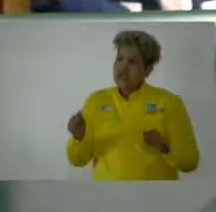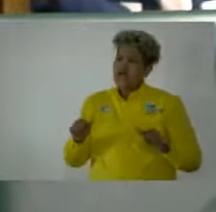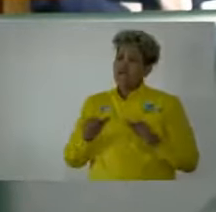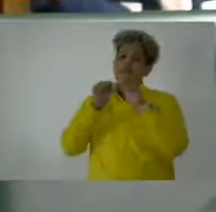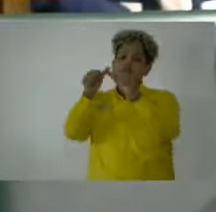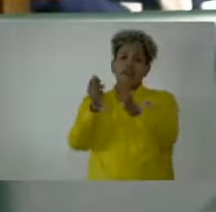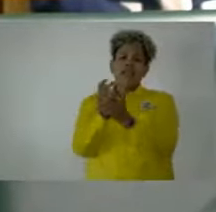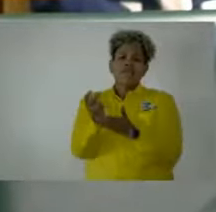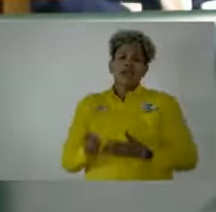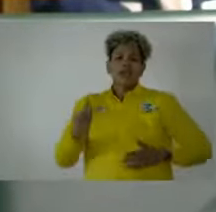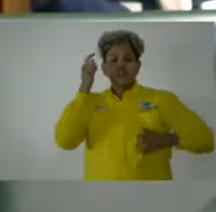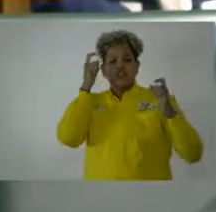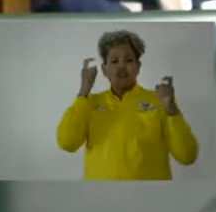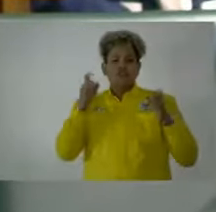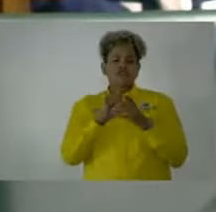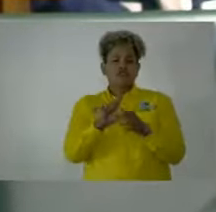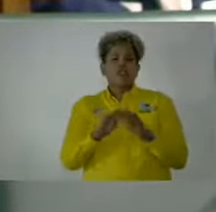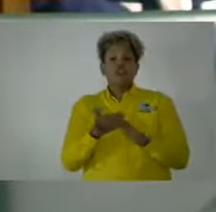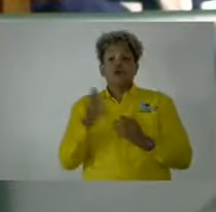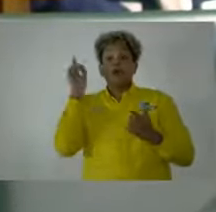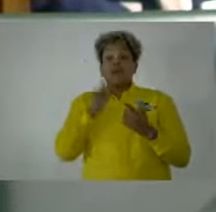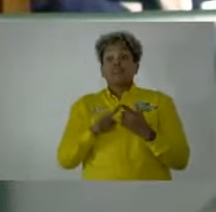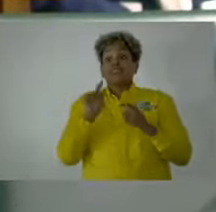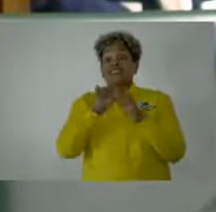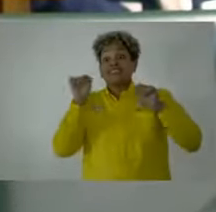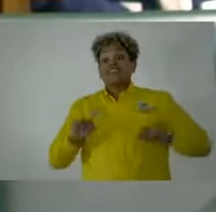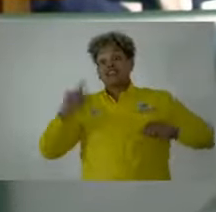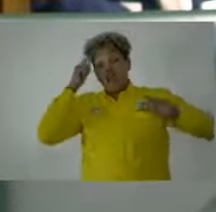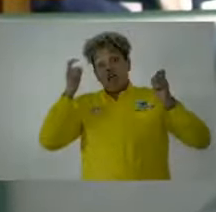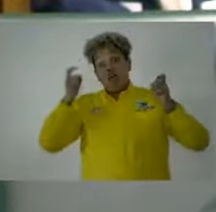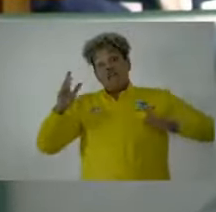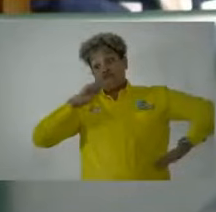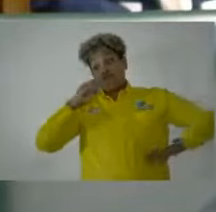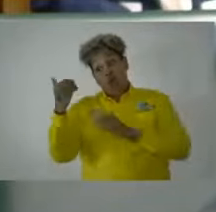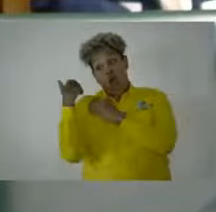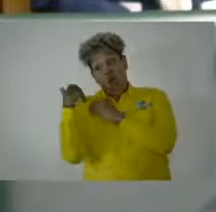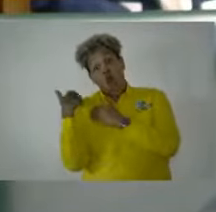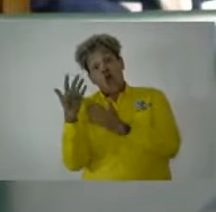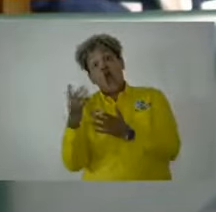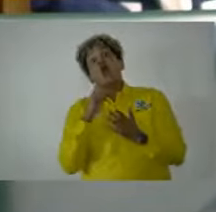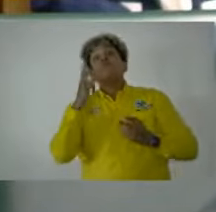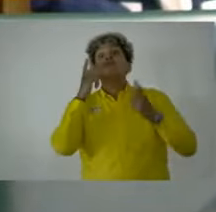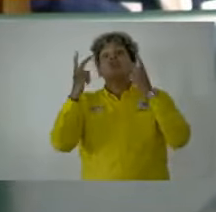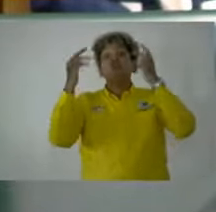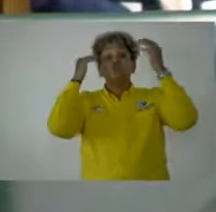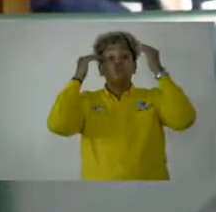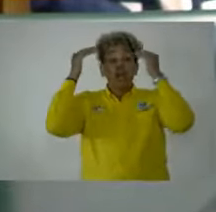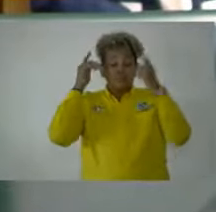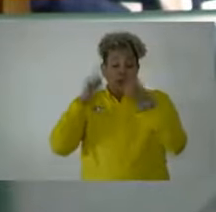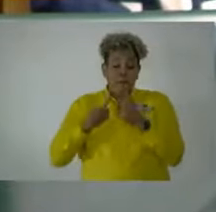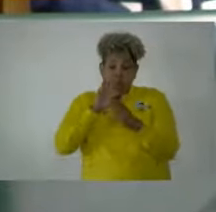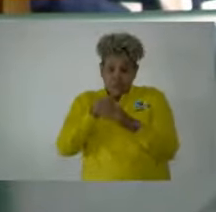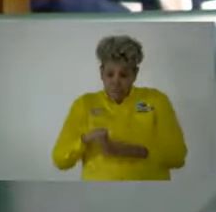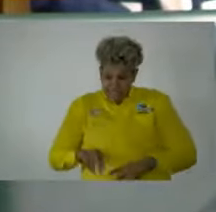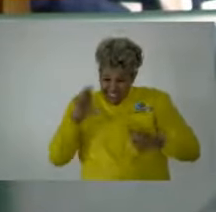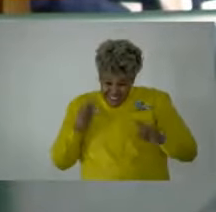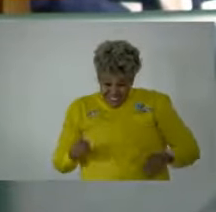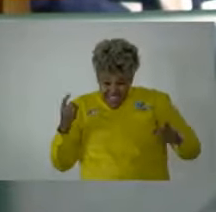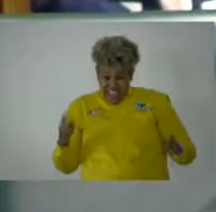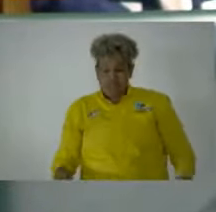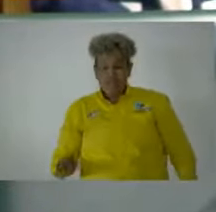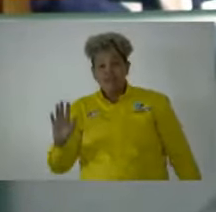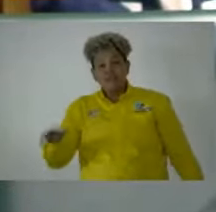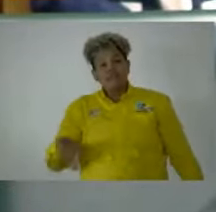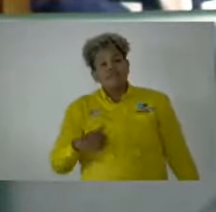of governance in the country. Until the systems of governance are accountable, transparent, and participatory,